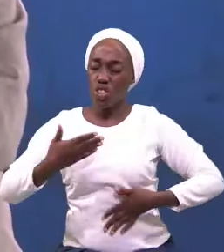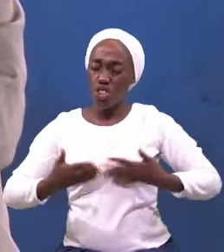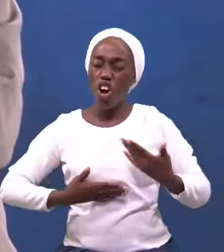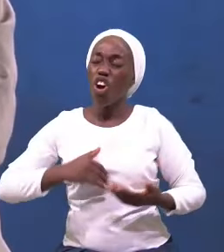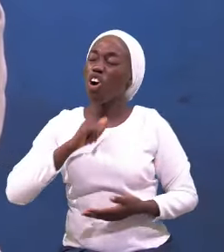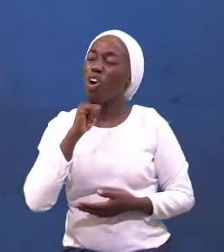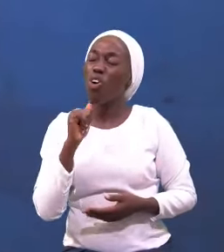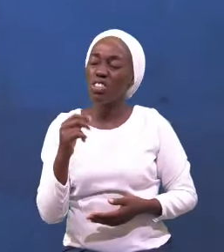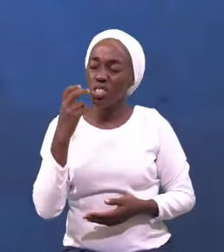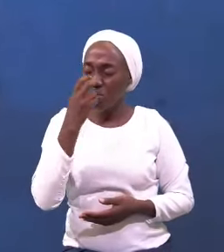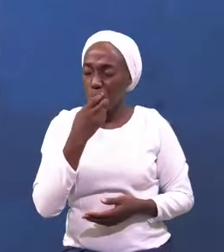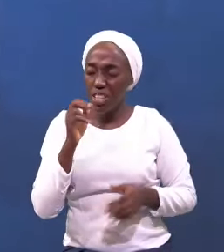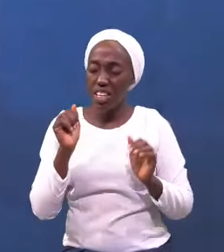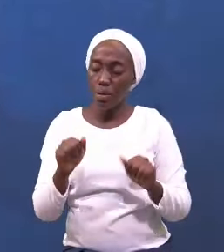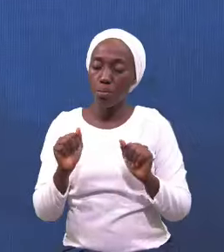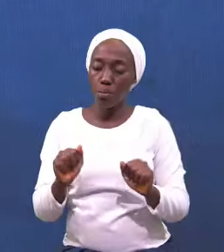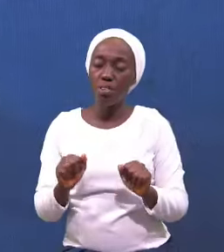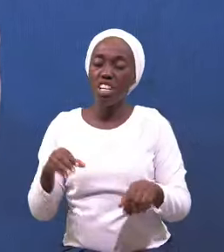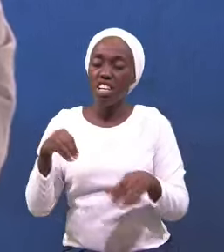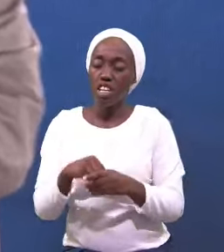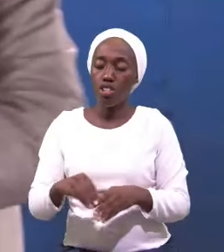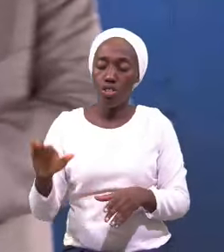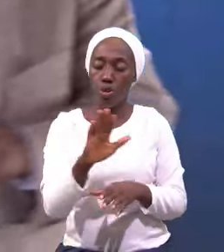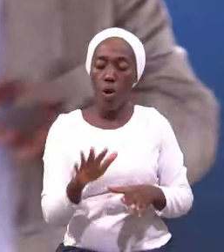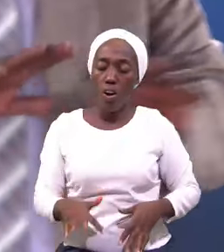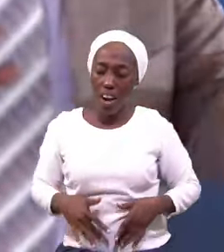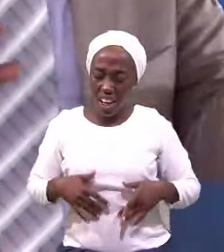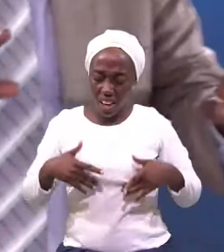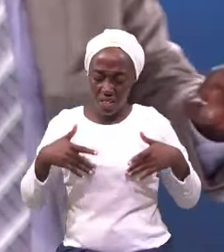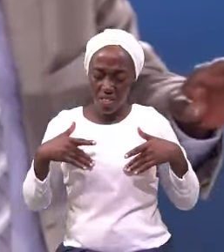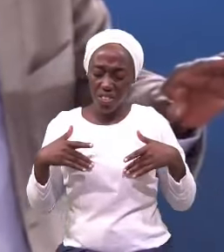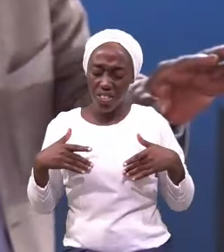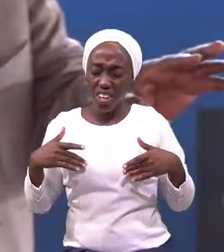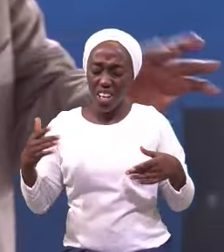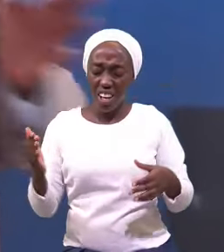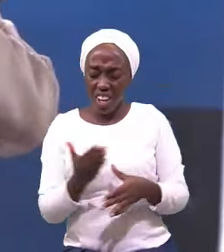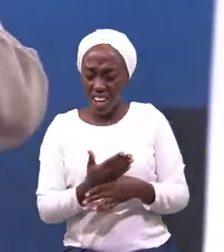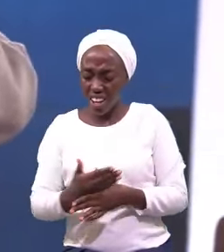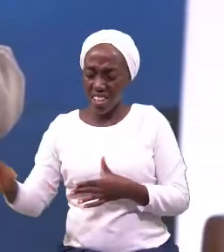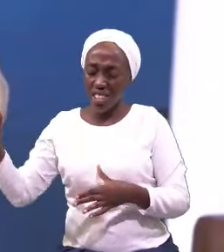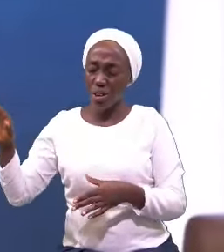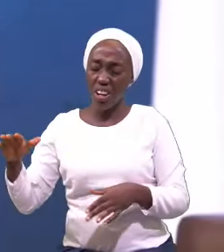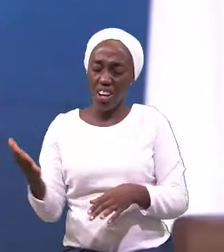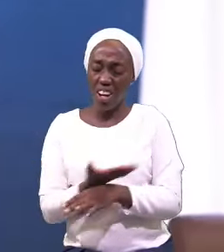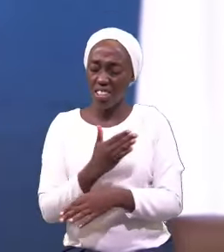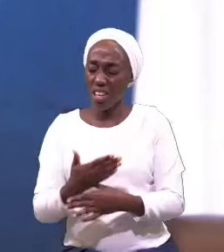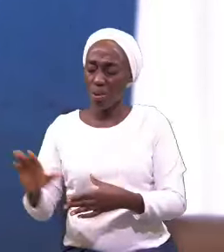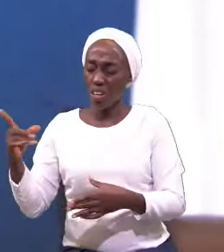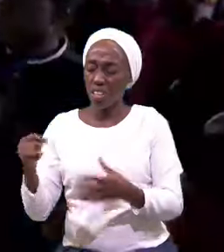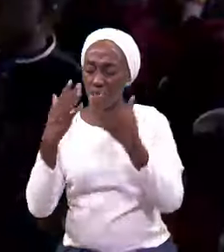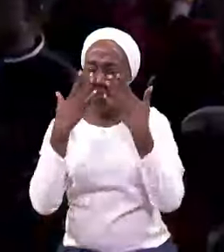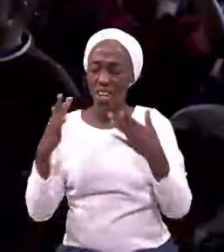unspeakable. Amen. In your life. Amen. Cast away the sorrow. Amen. Cast away